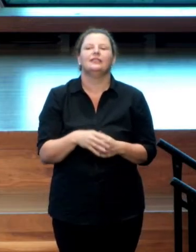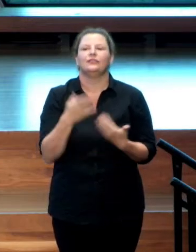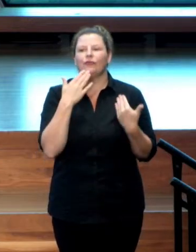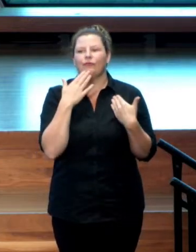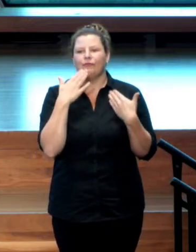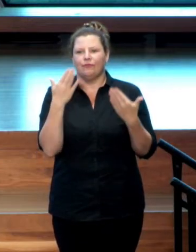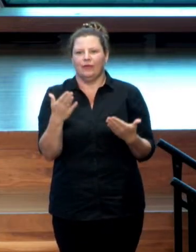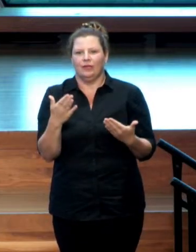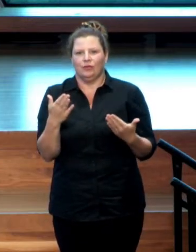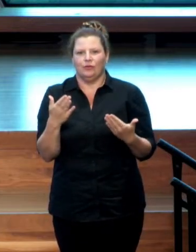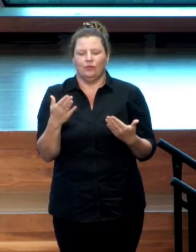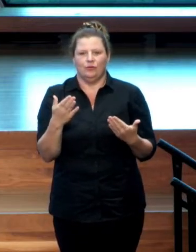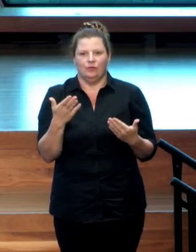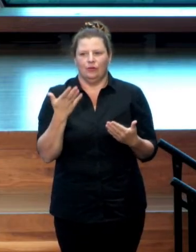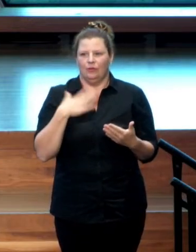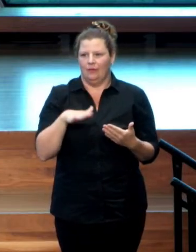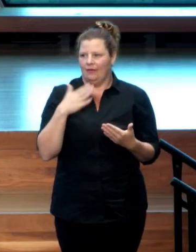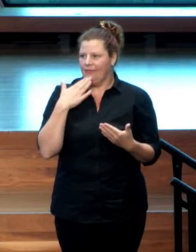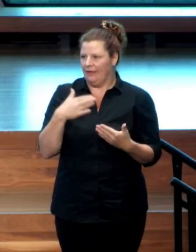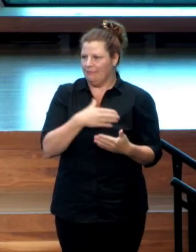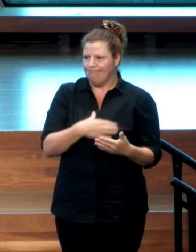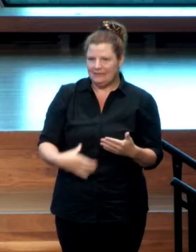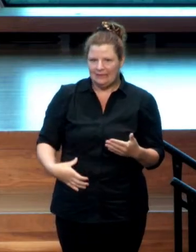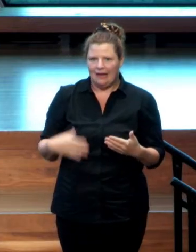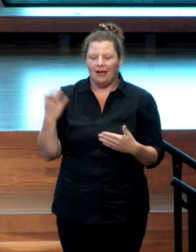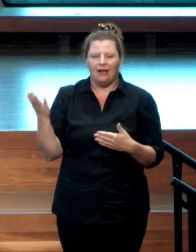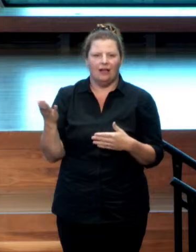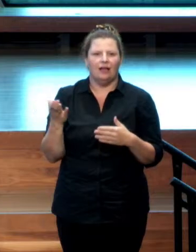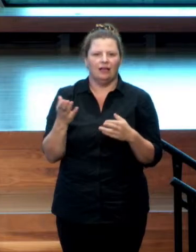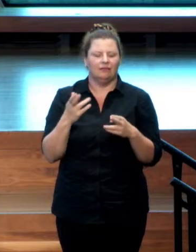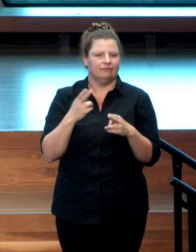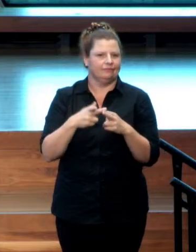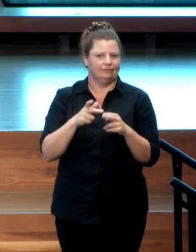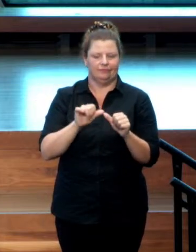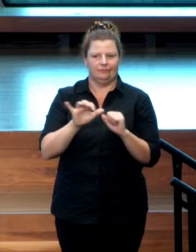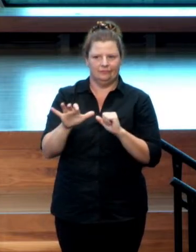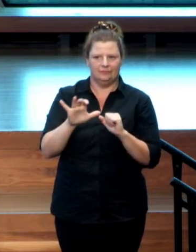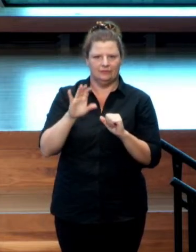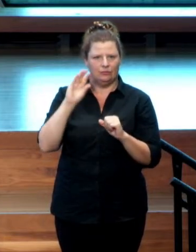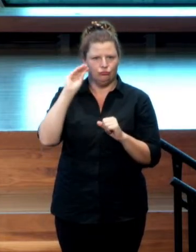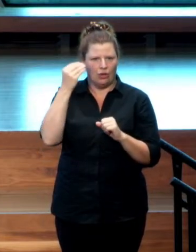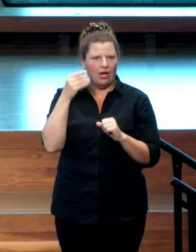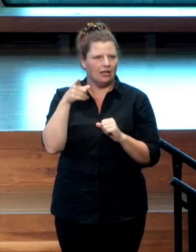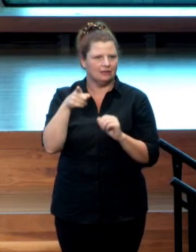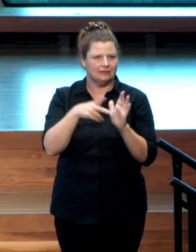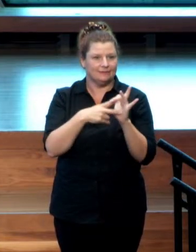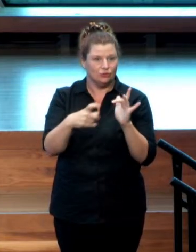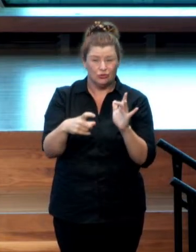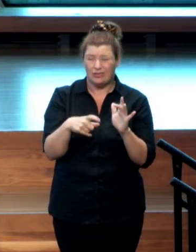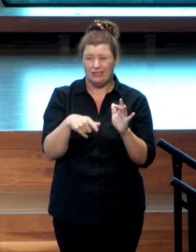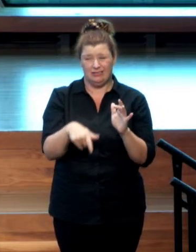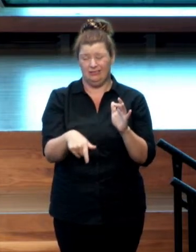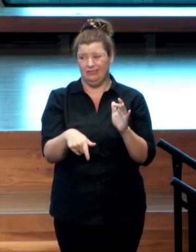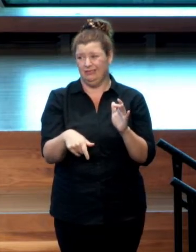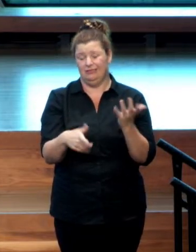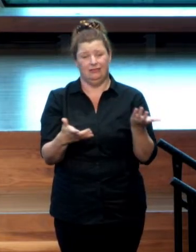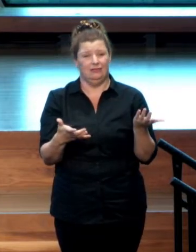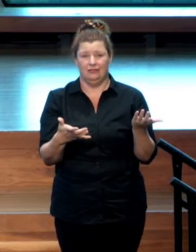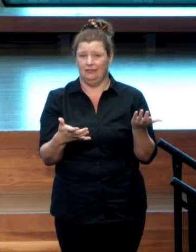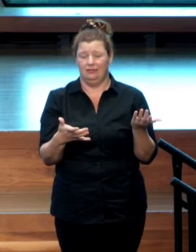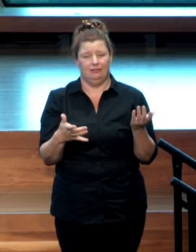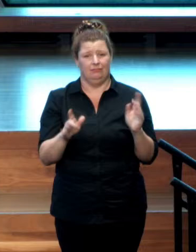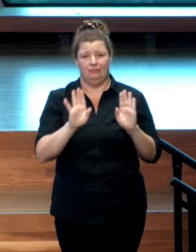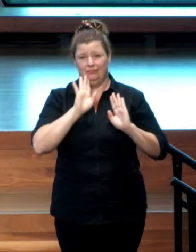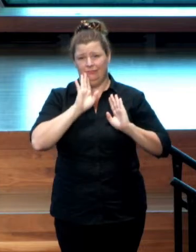just want to thank the Minister and, for excellent prize. I mean, just Victoria just kicks